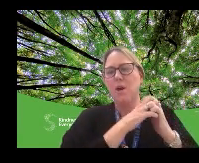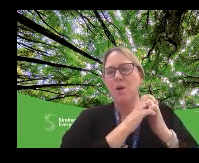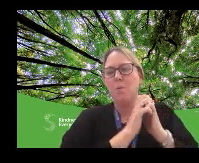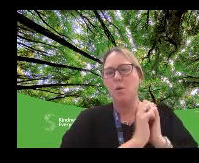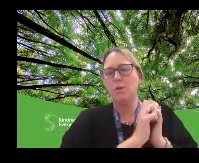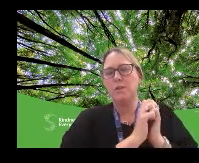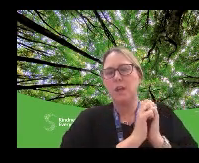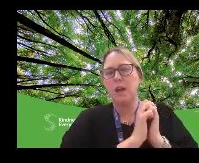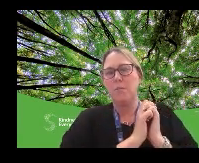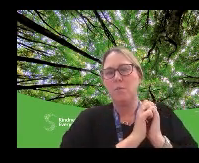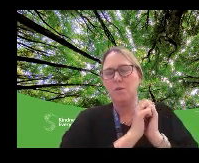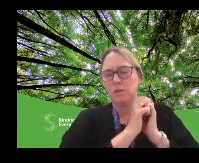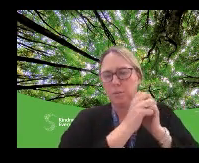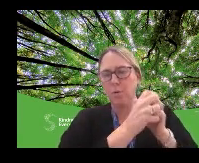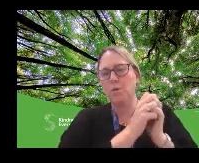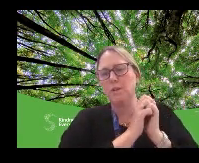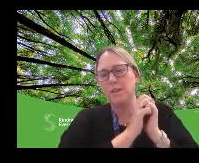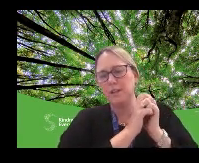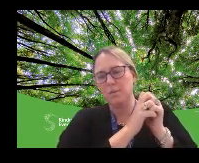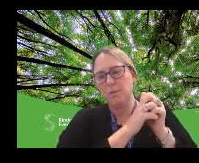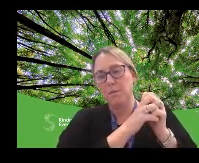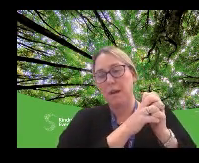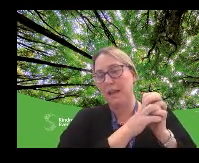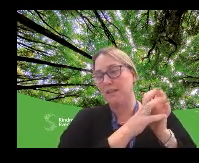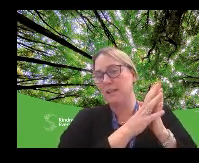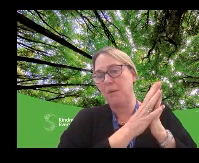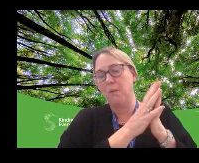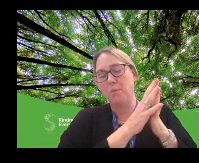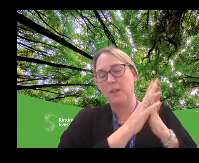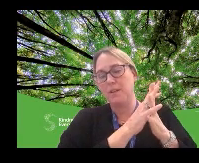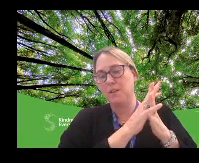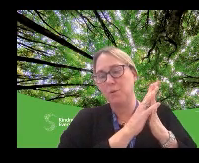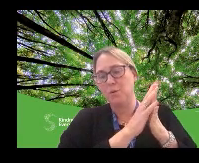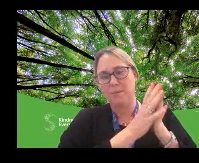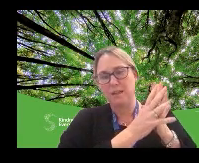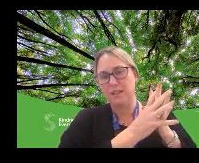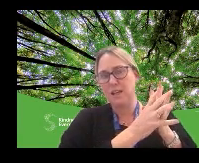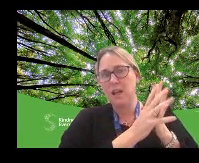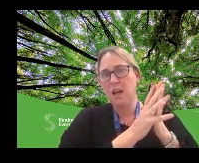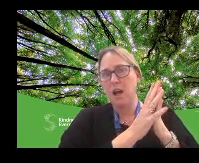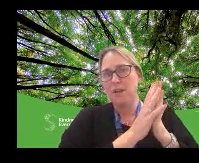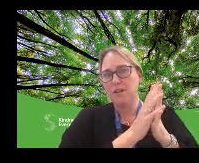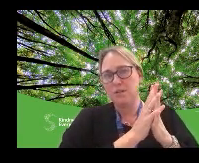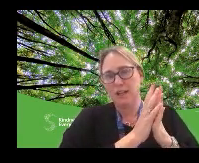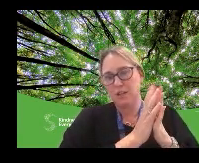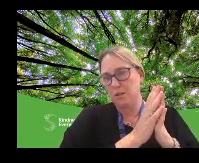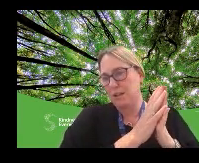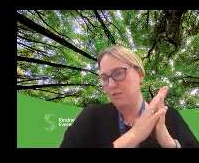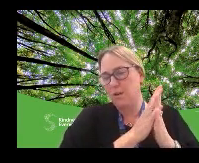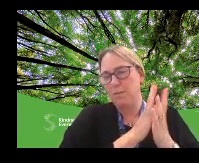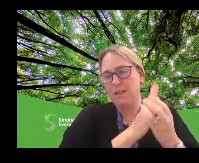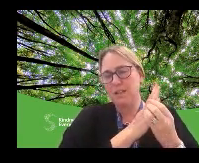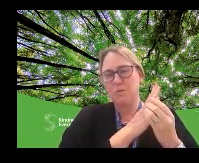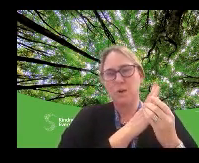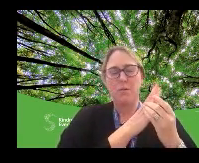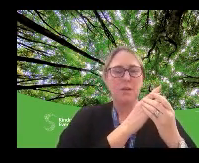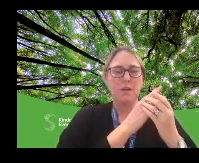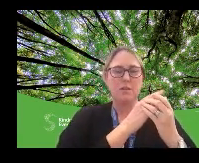stripping back what support and things could be put in place, and we can support families in doing that to the